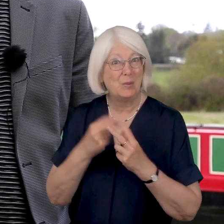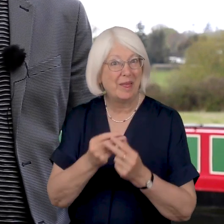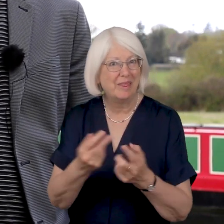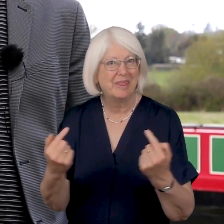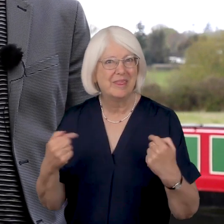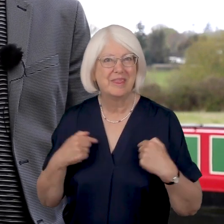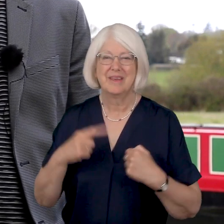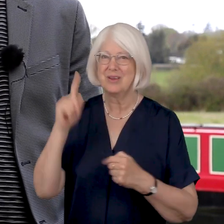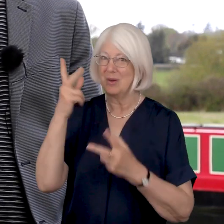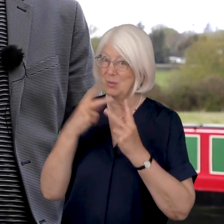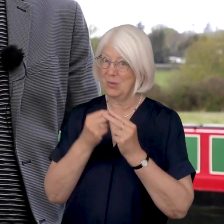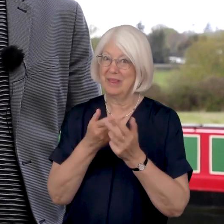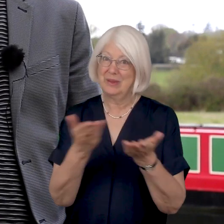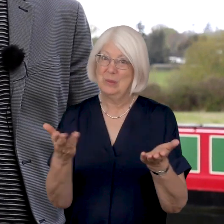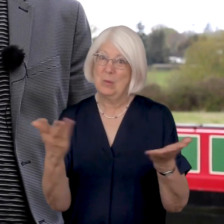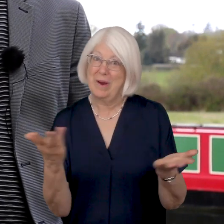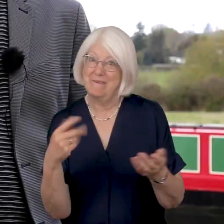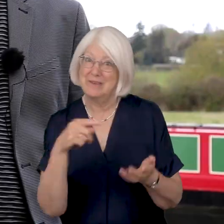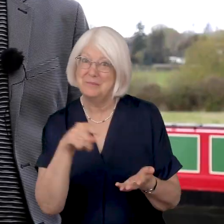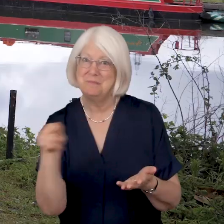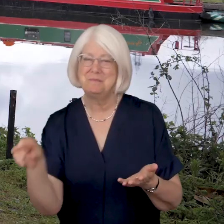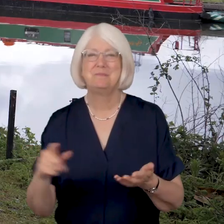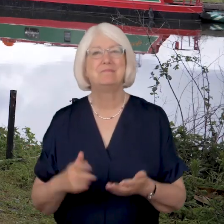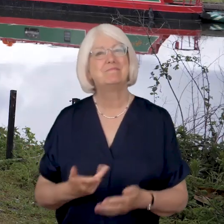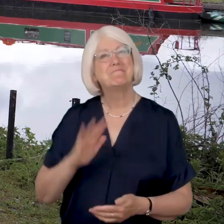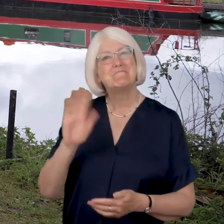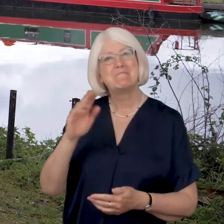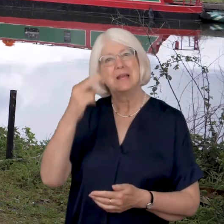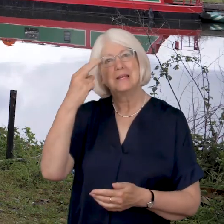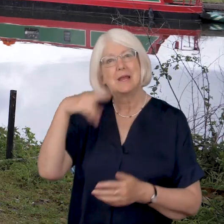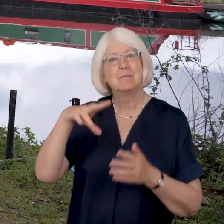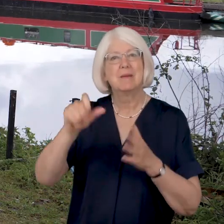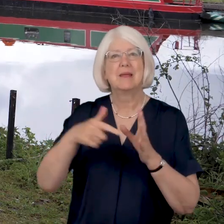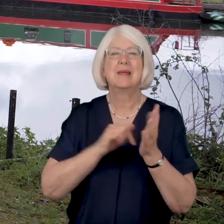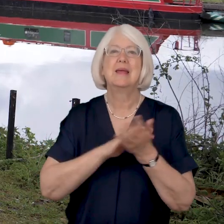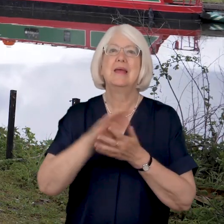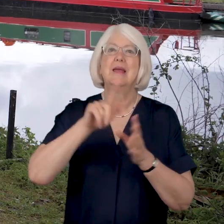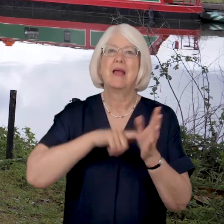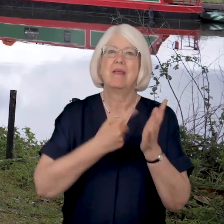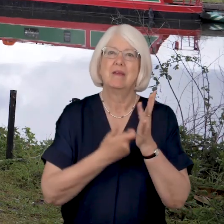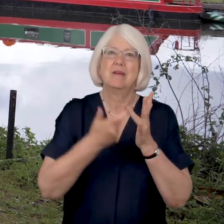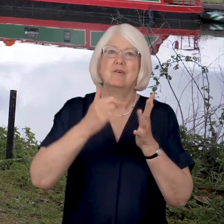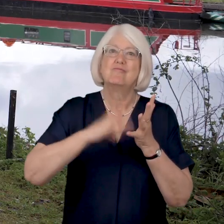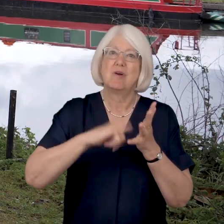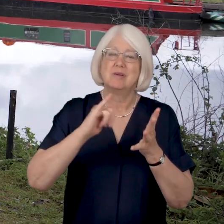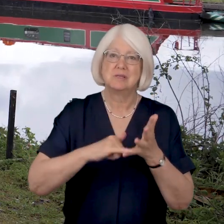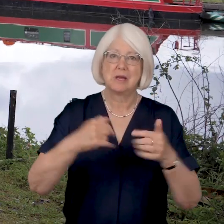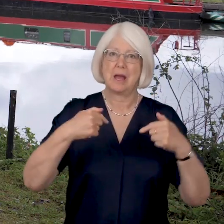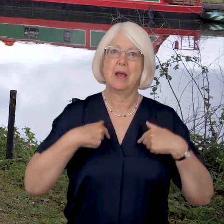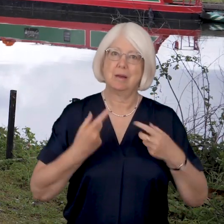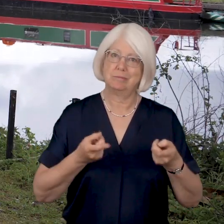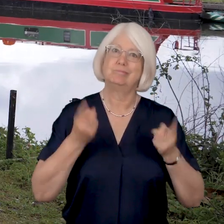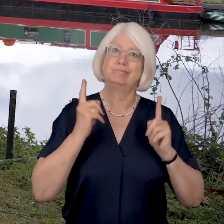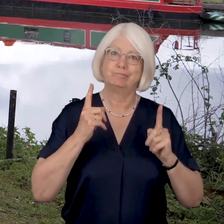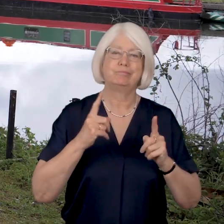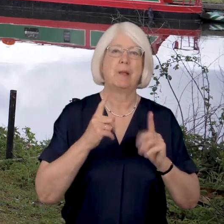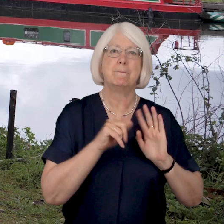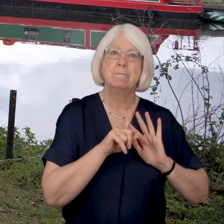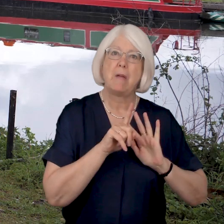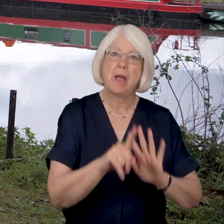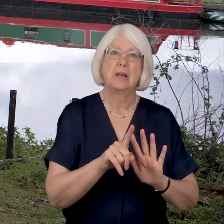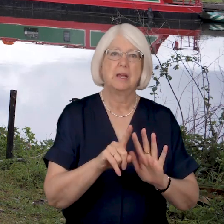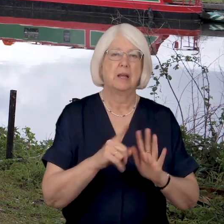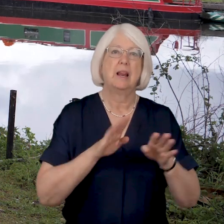is with us and God is with you wherever you are. Hi everyone, my name's Cathy Ross and I head up the Pioneer Leadership Training at Church